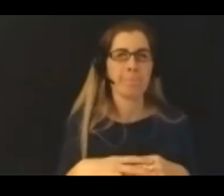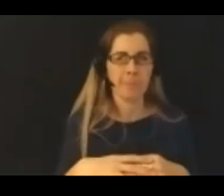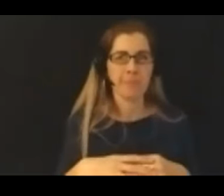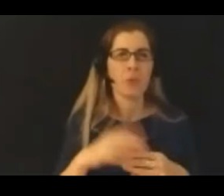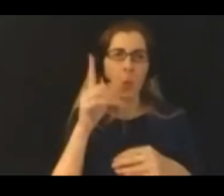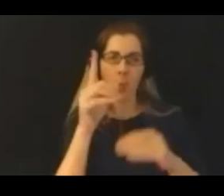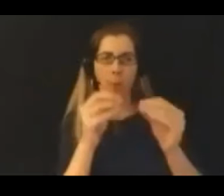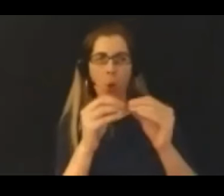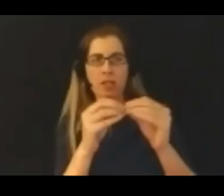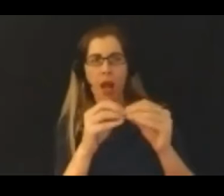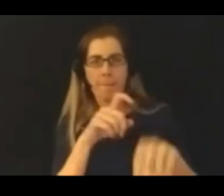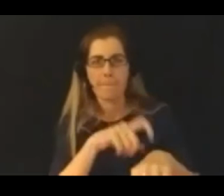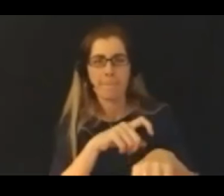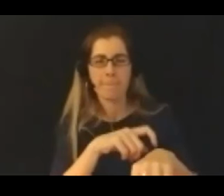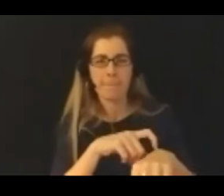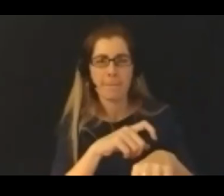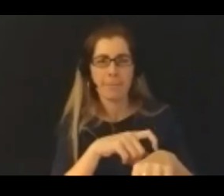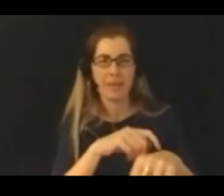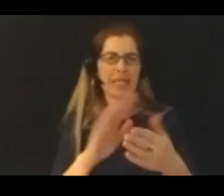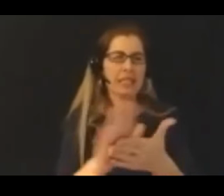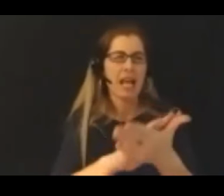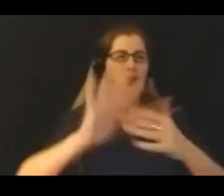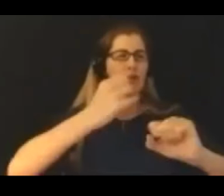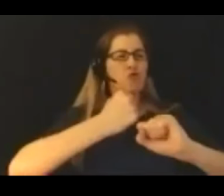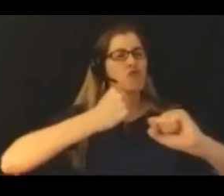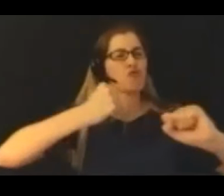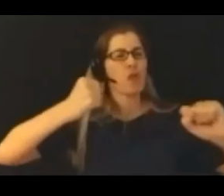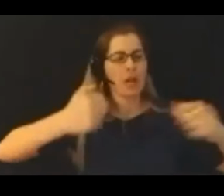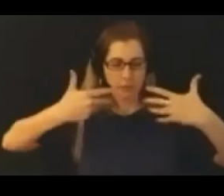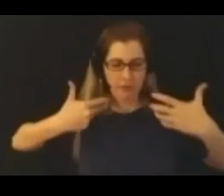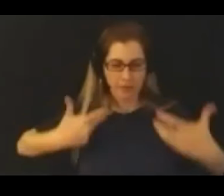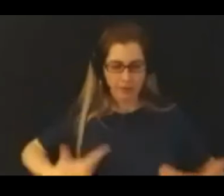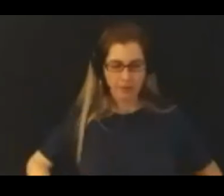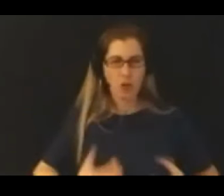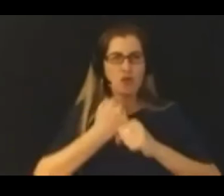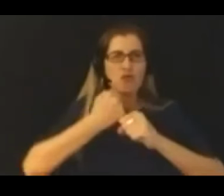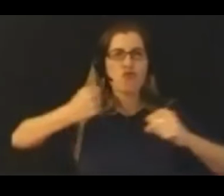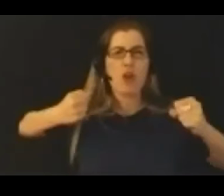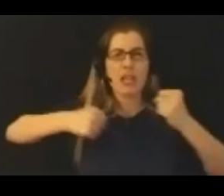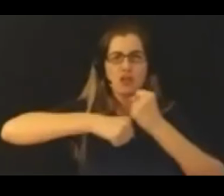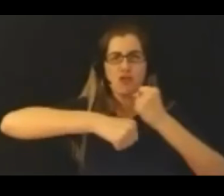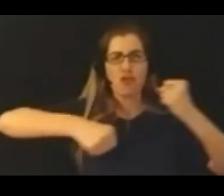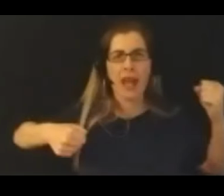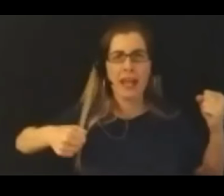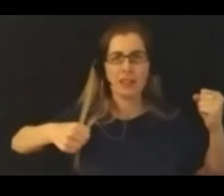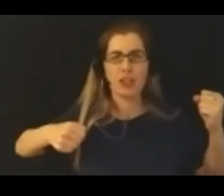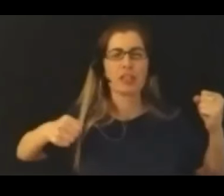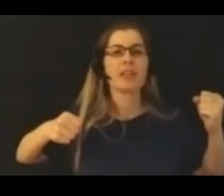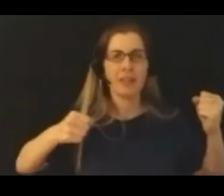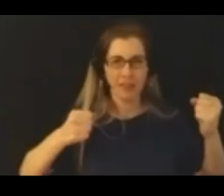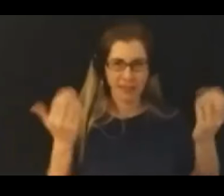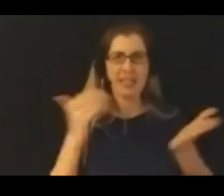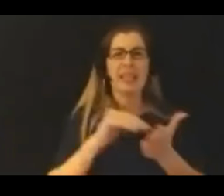one more time. Feel that nice stretch through the center of the body, and reach away. So